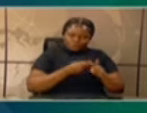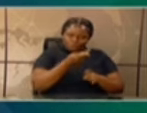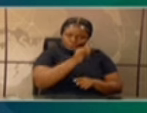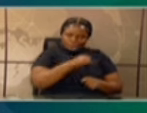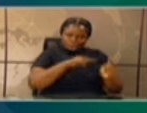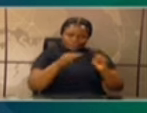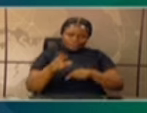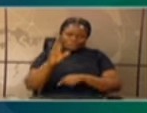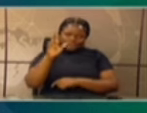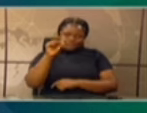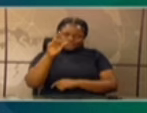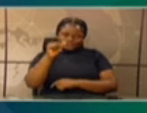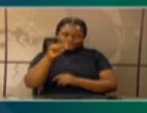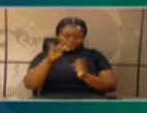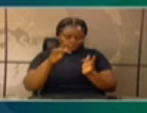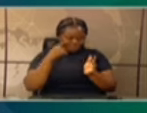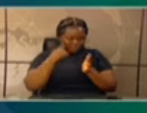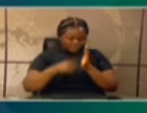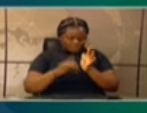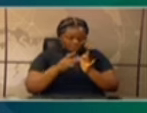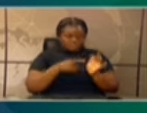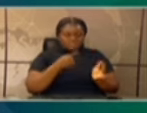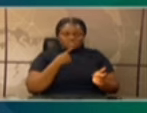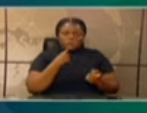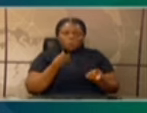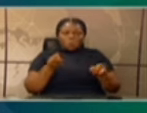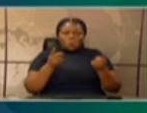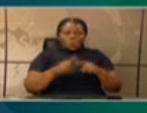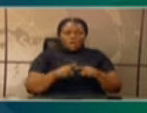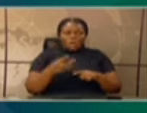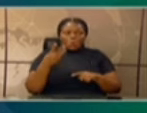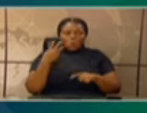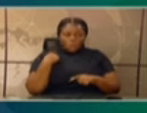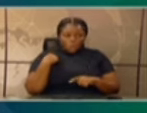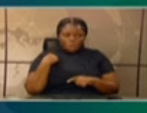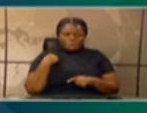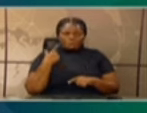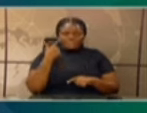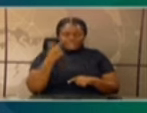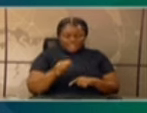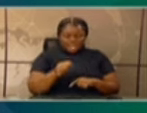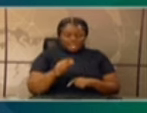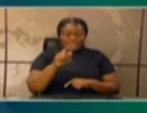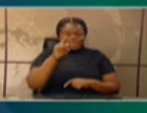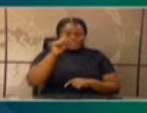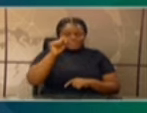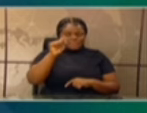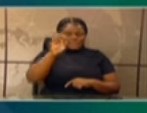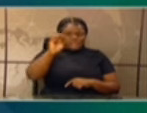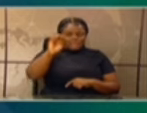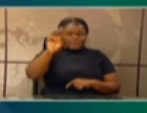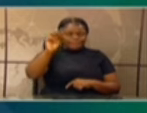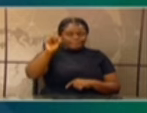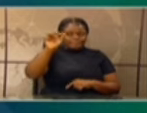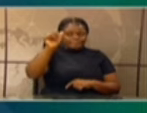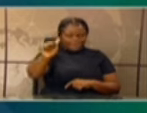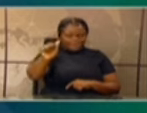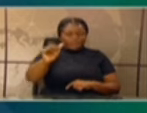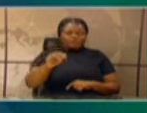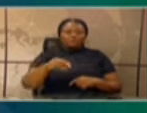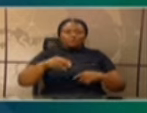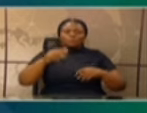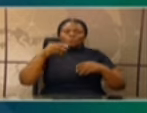Type it when? Was the Tema motorway